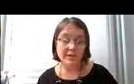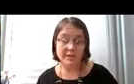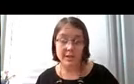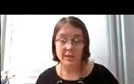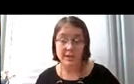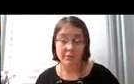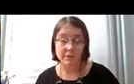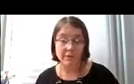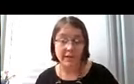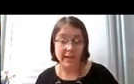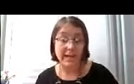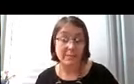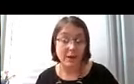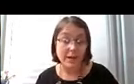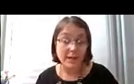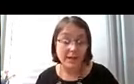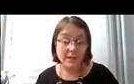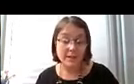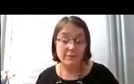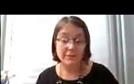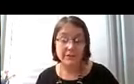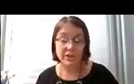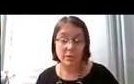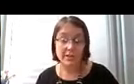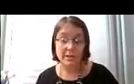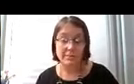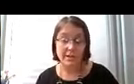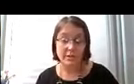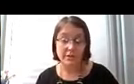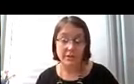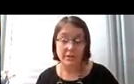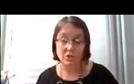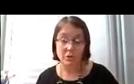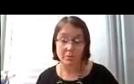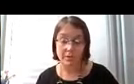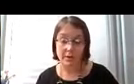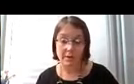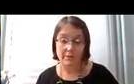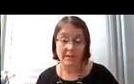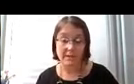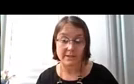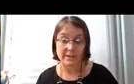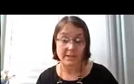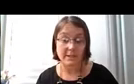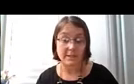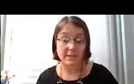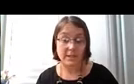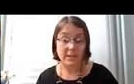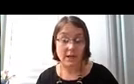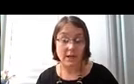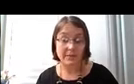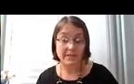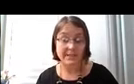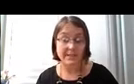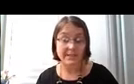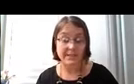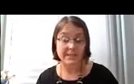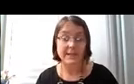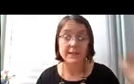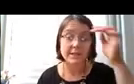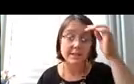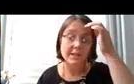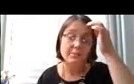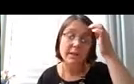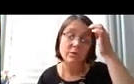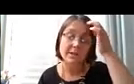of course, if we look at LMI, the figures show us that many of the job vacancies sit in